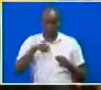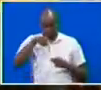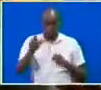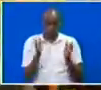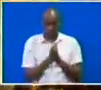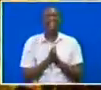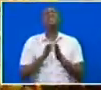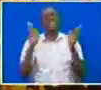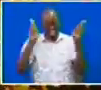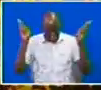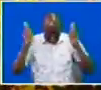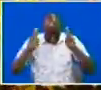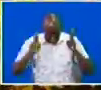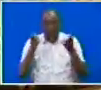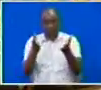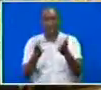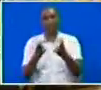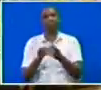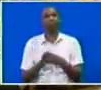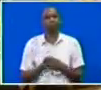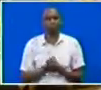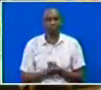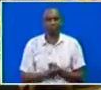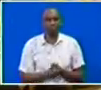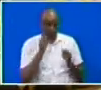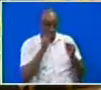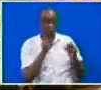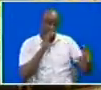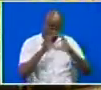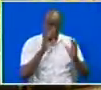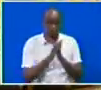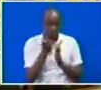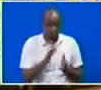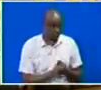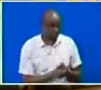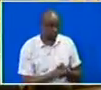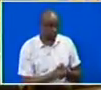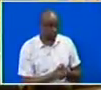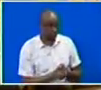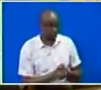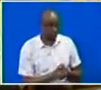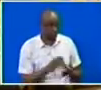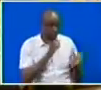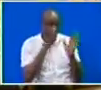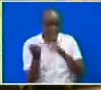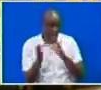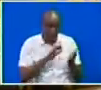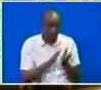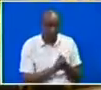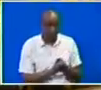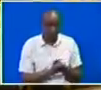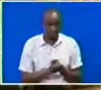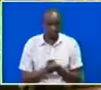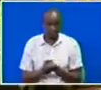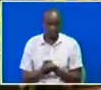on Joho blow by blow. We'll have a conversation with you, our colleague. I have so no... that we see whether we can correct no that. Worries, no worries.